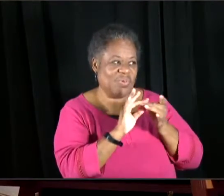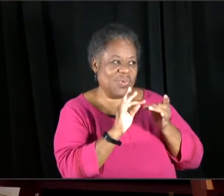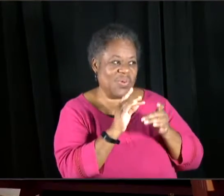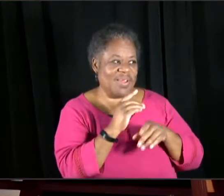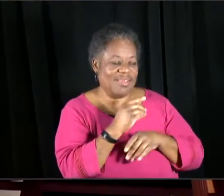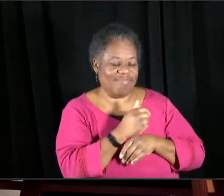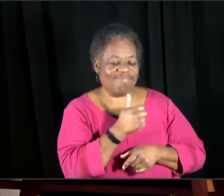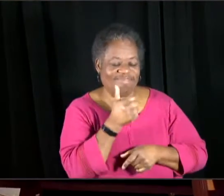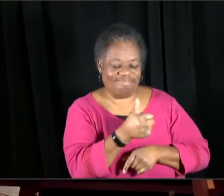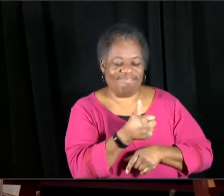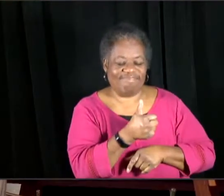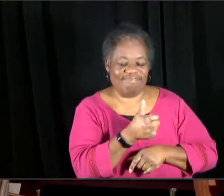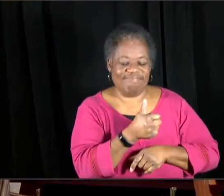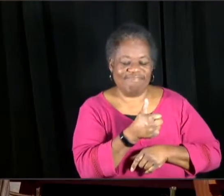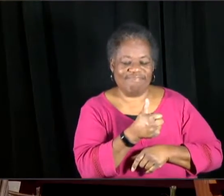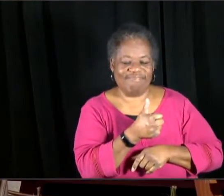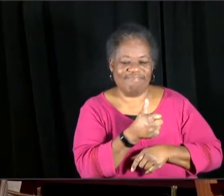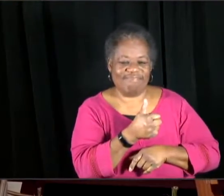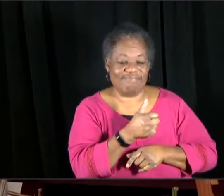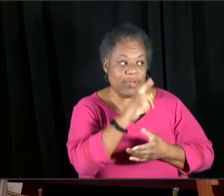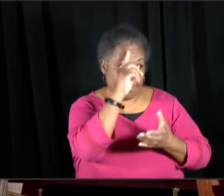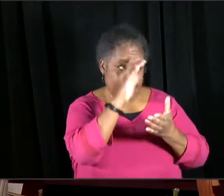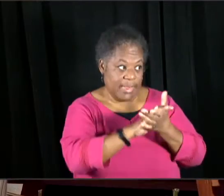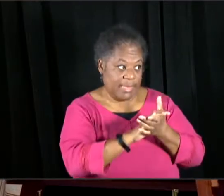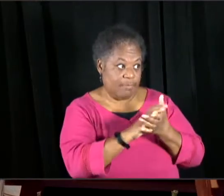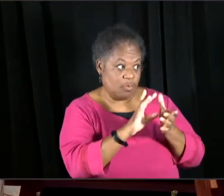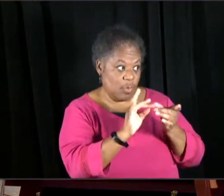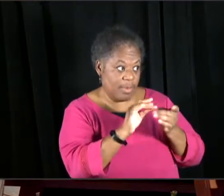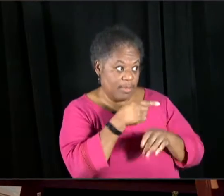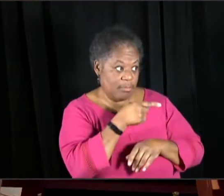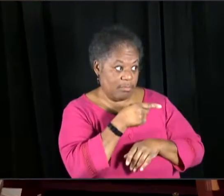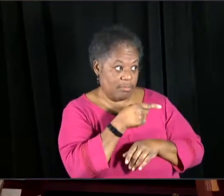said. "Do you believe it?"